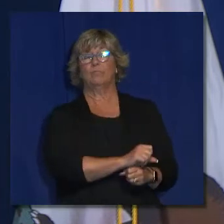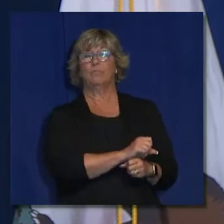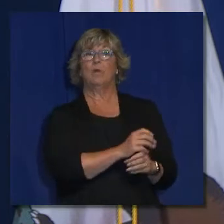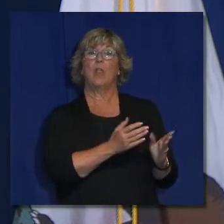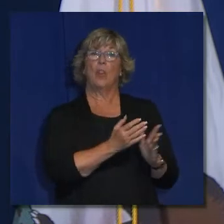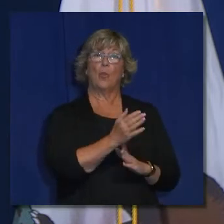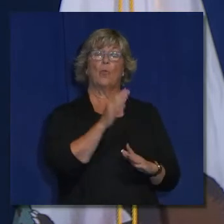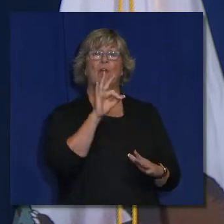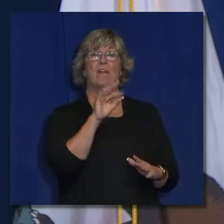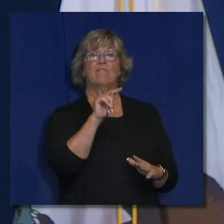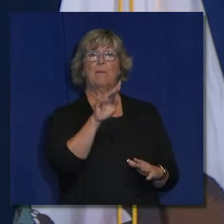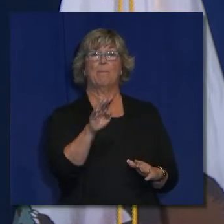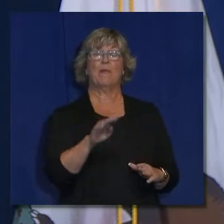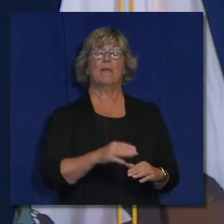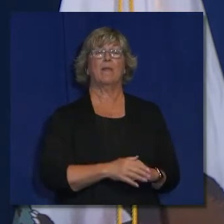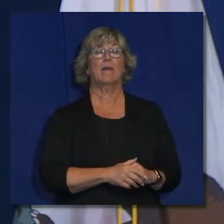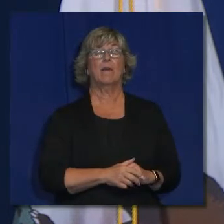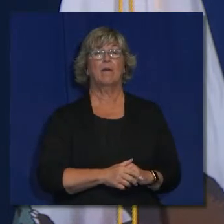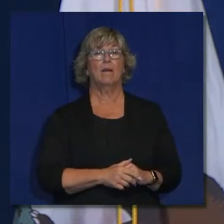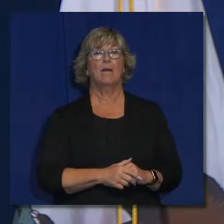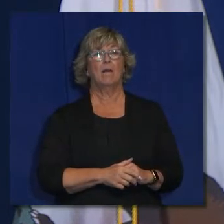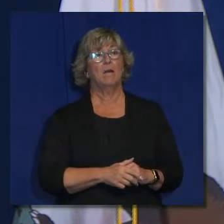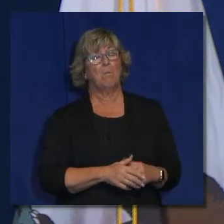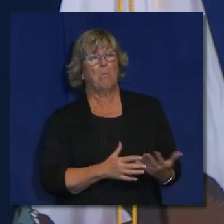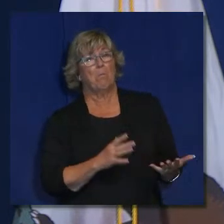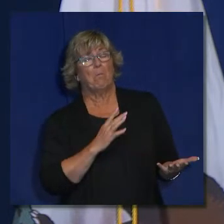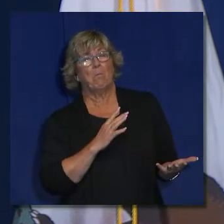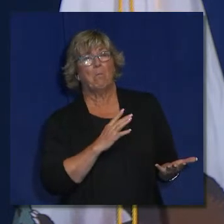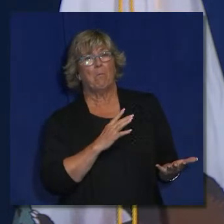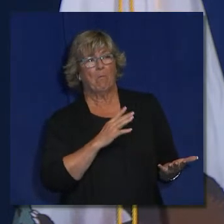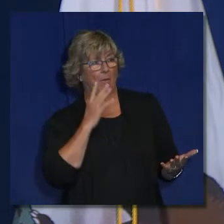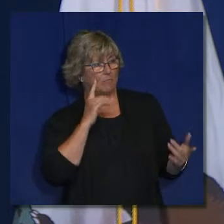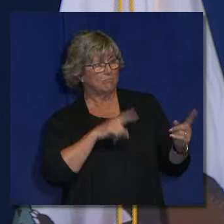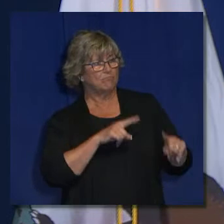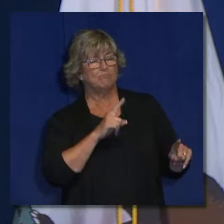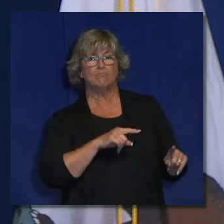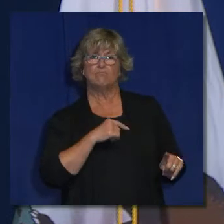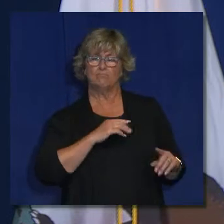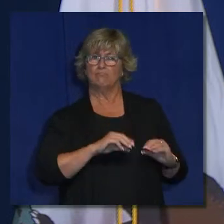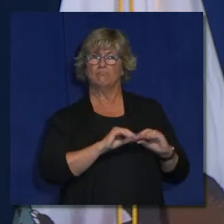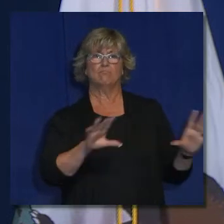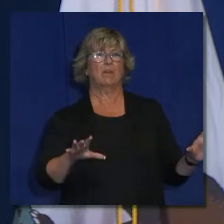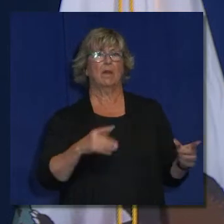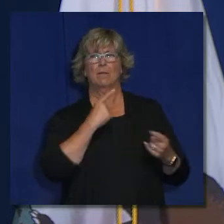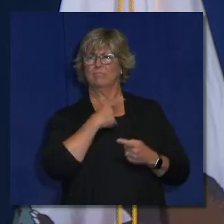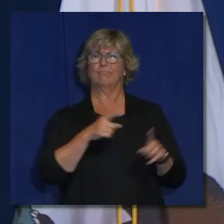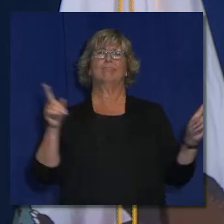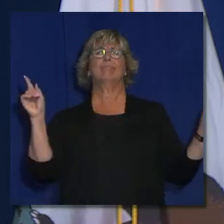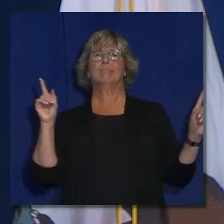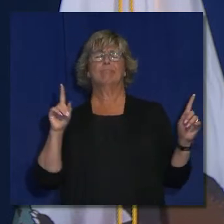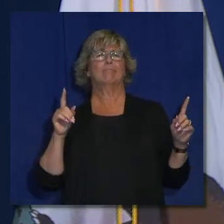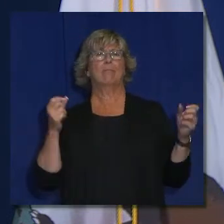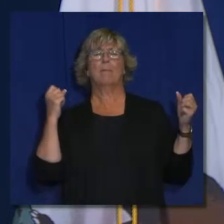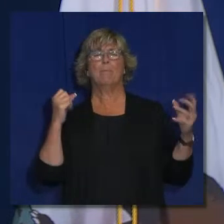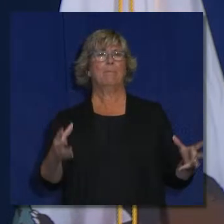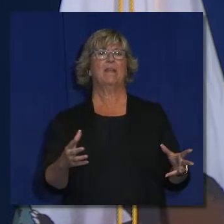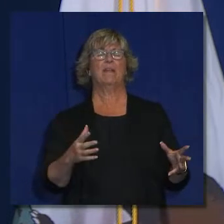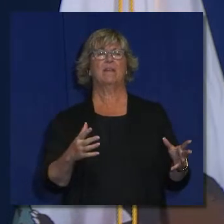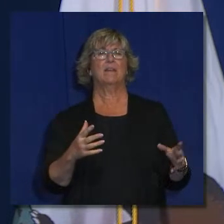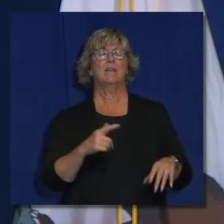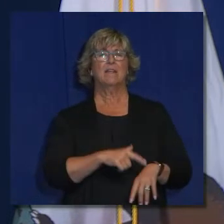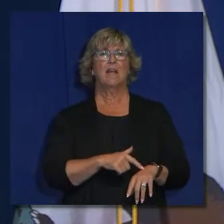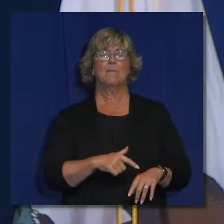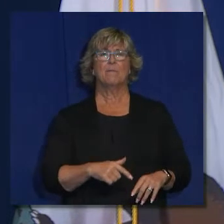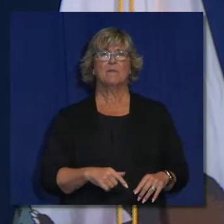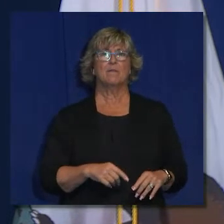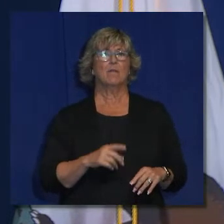the FTB, we'll work with them on that consideration. I've been crystal clear about that very publicly on multiple public occasions